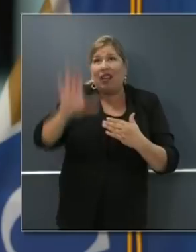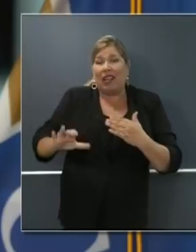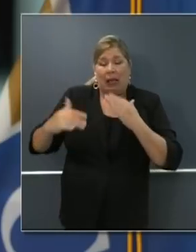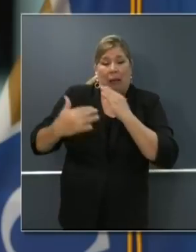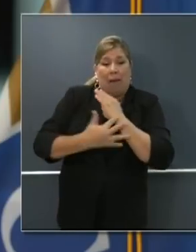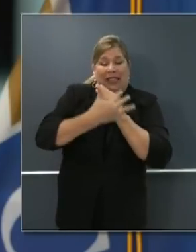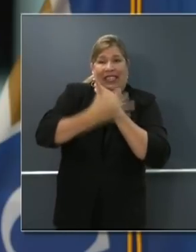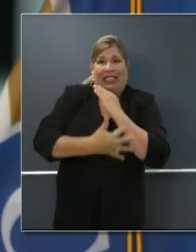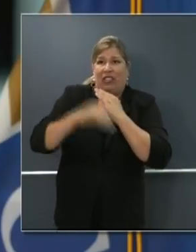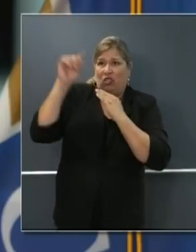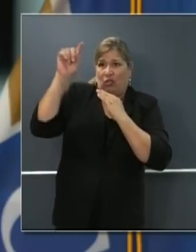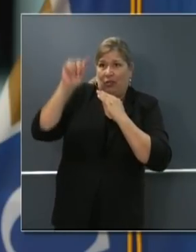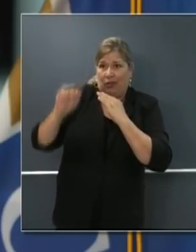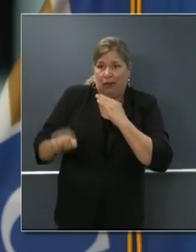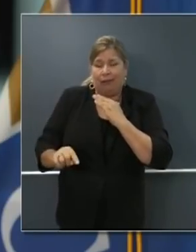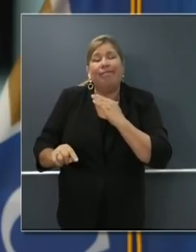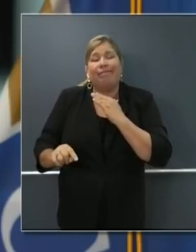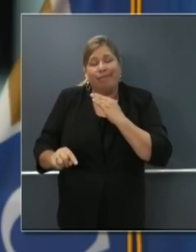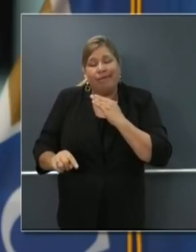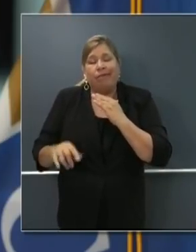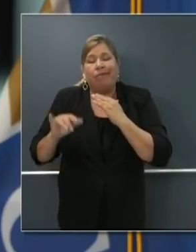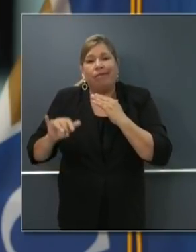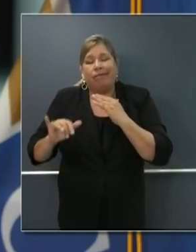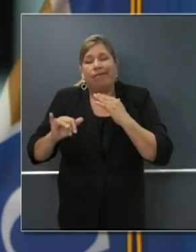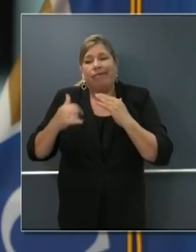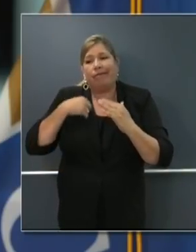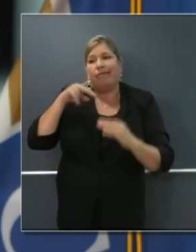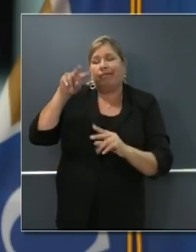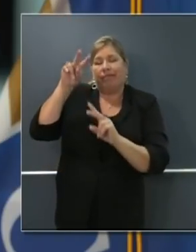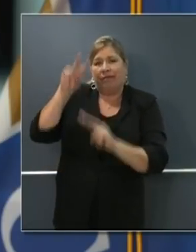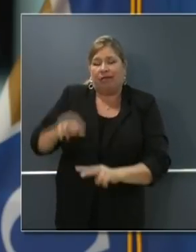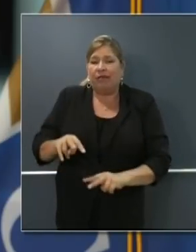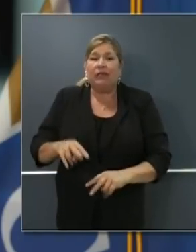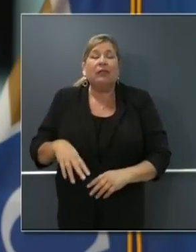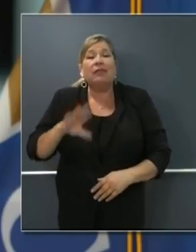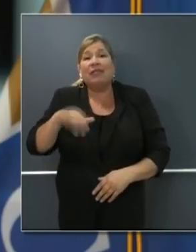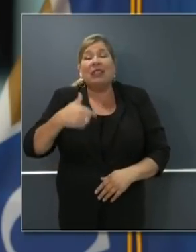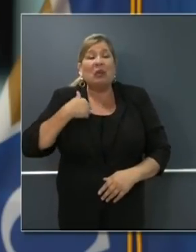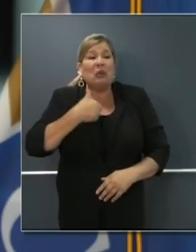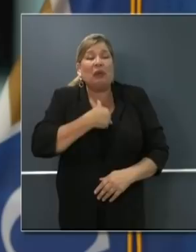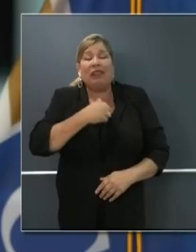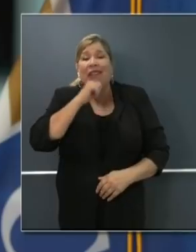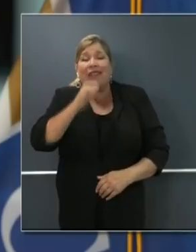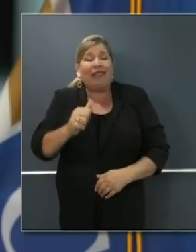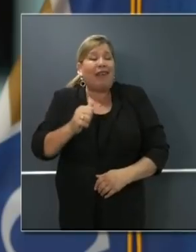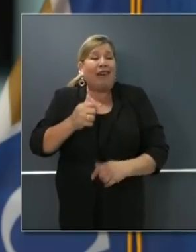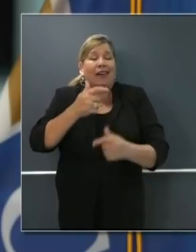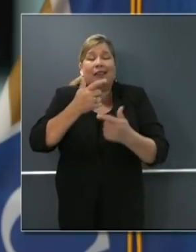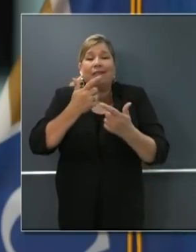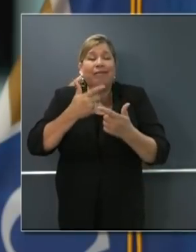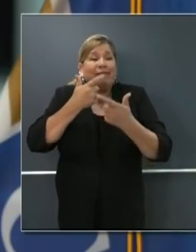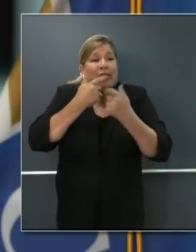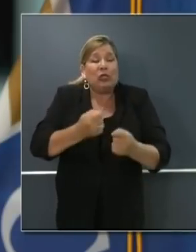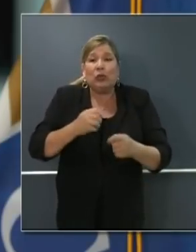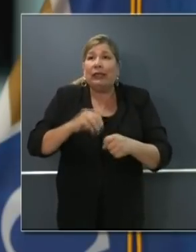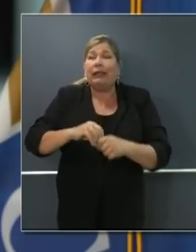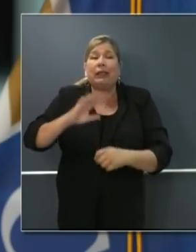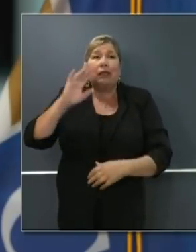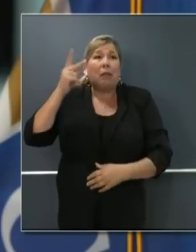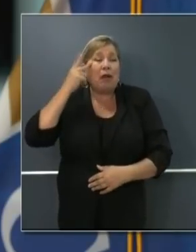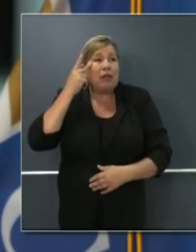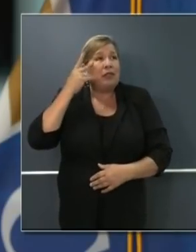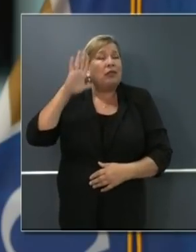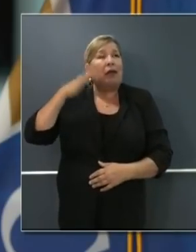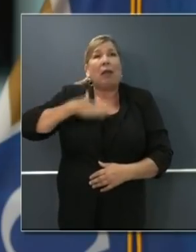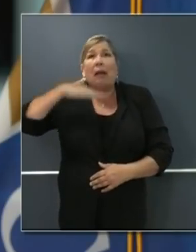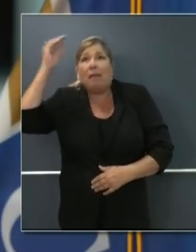I've said from day one, one has to be open to argument, interested in evidence. We can't be driven by ideology. We have to be driven by